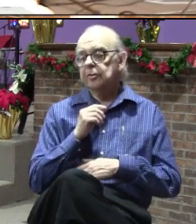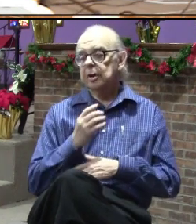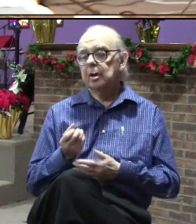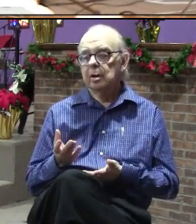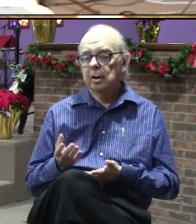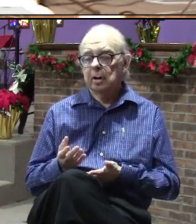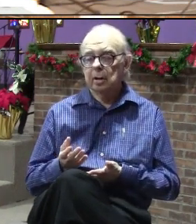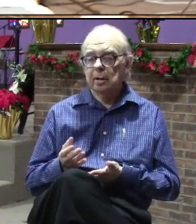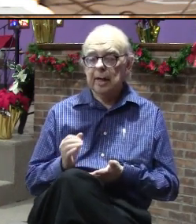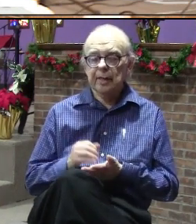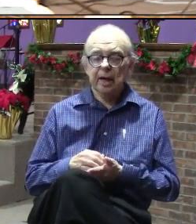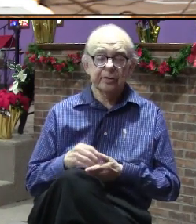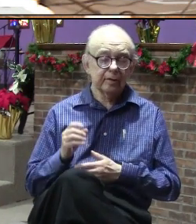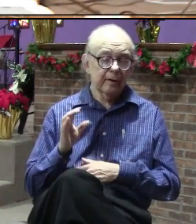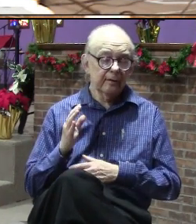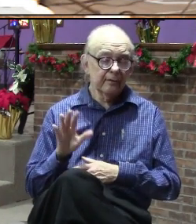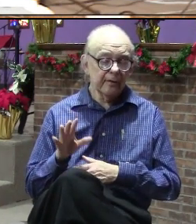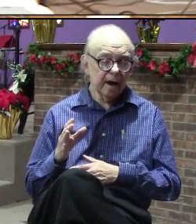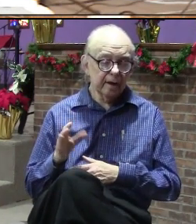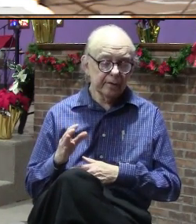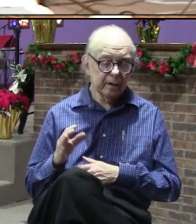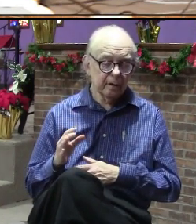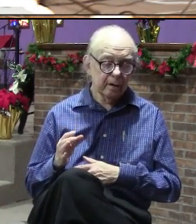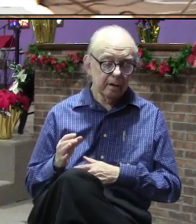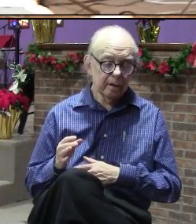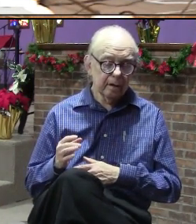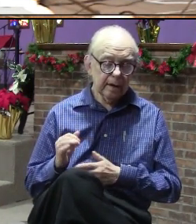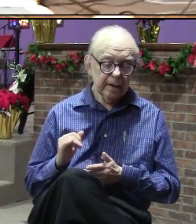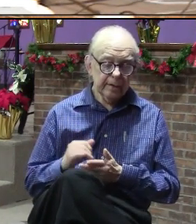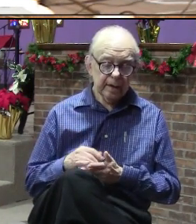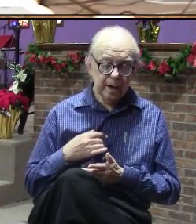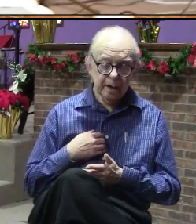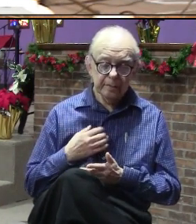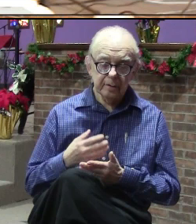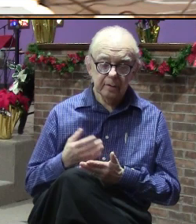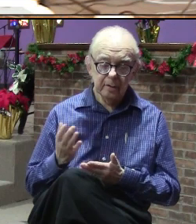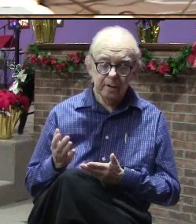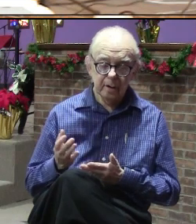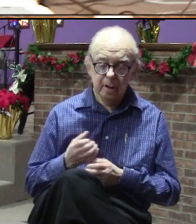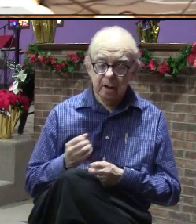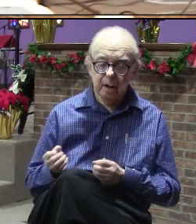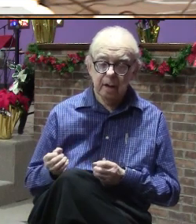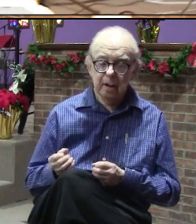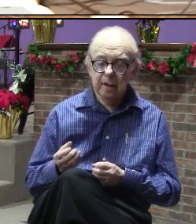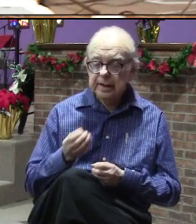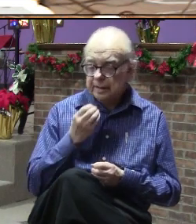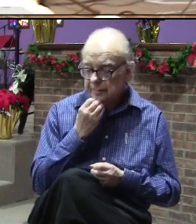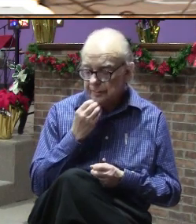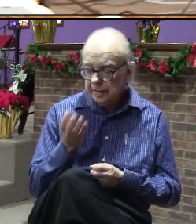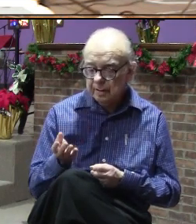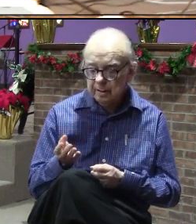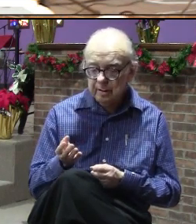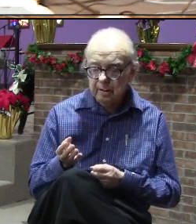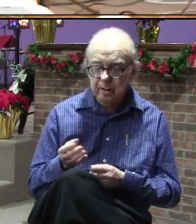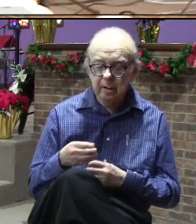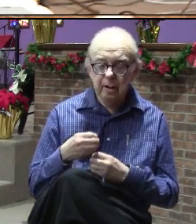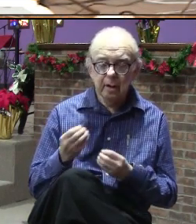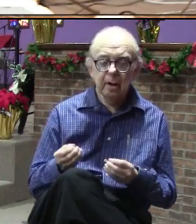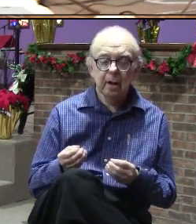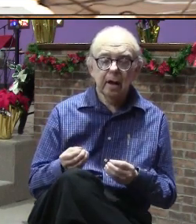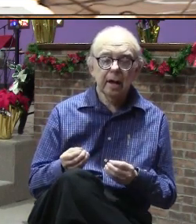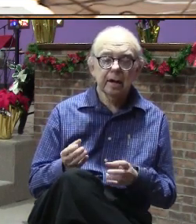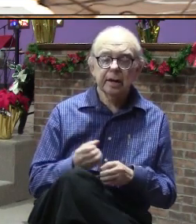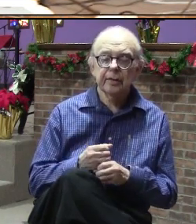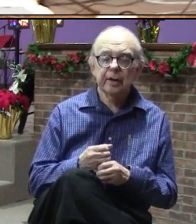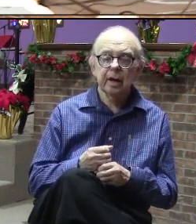That's $5 that I'm saving. All I got to do is just feed them a little bit and they're going to lay the eggs all the time for